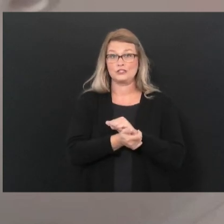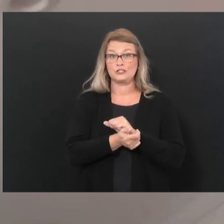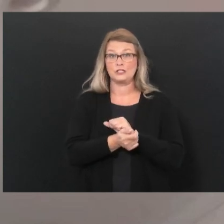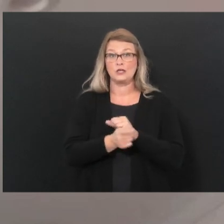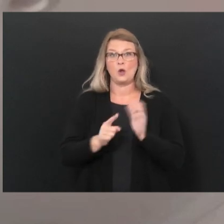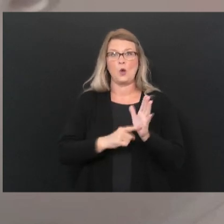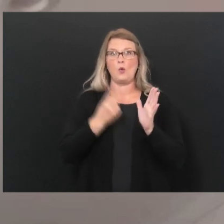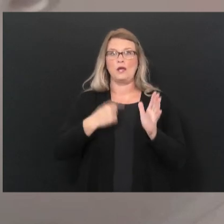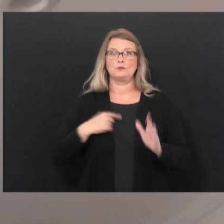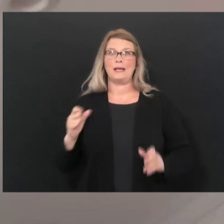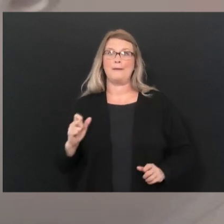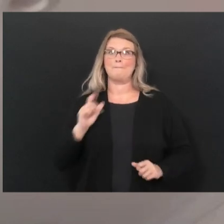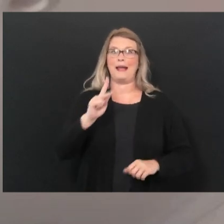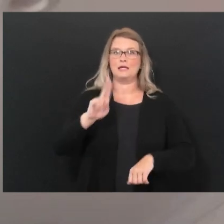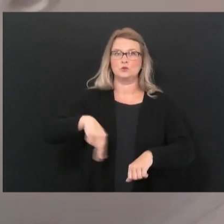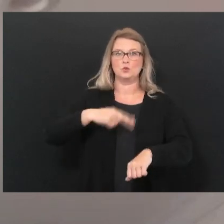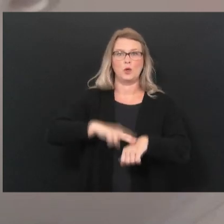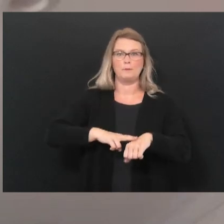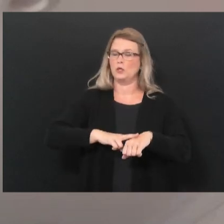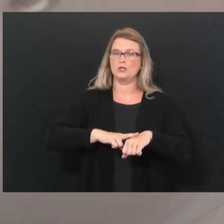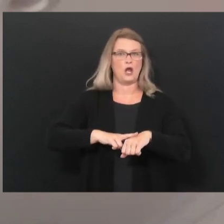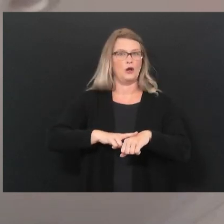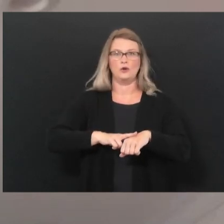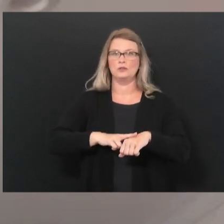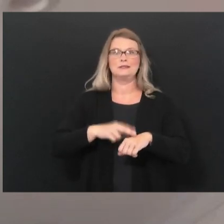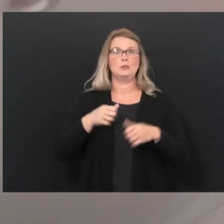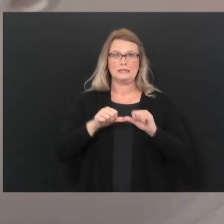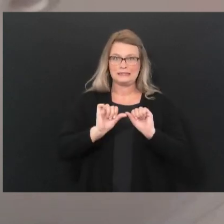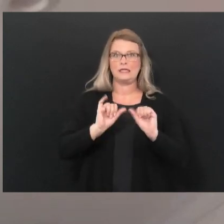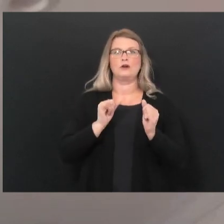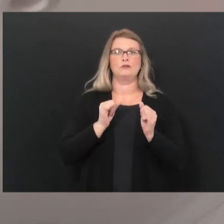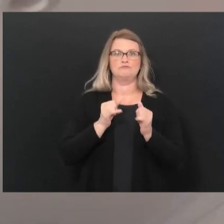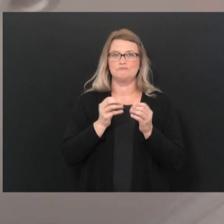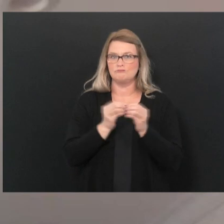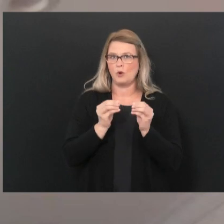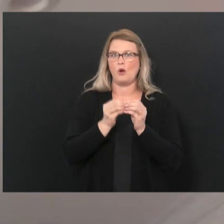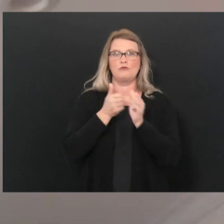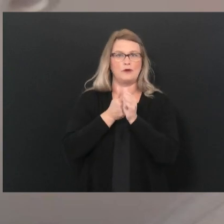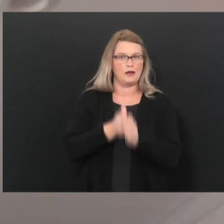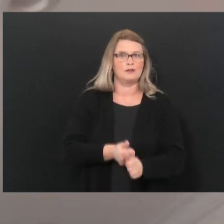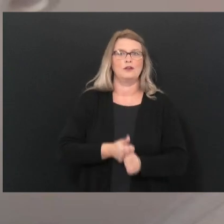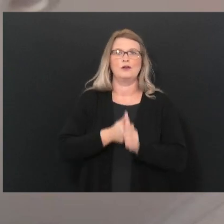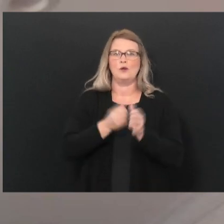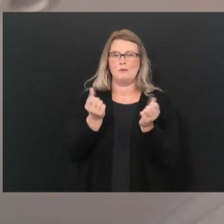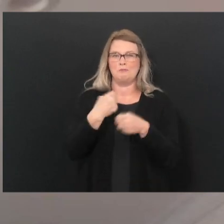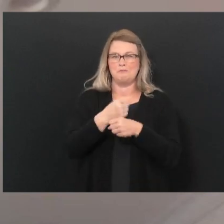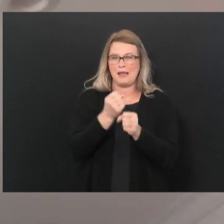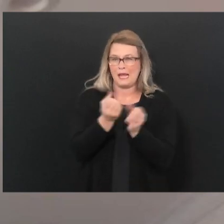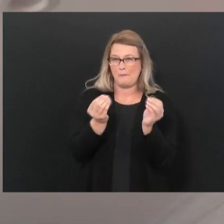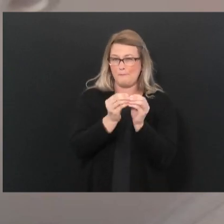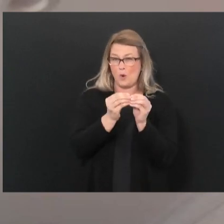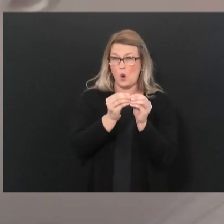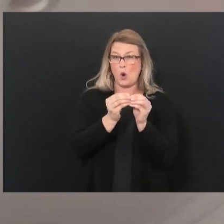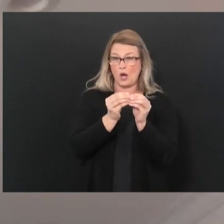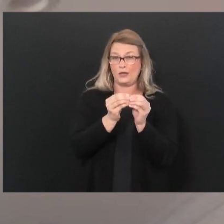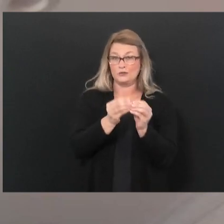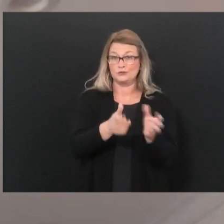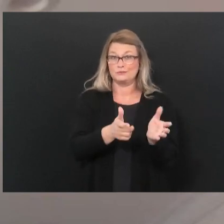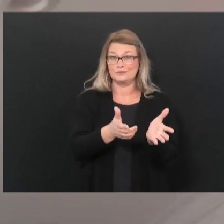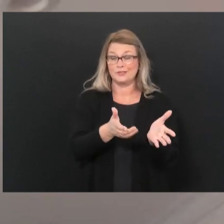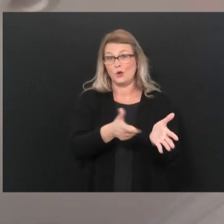together. And certainly as we feel comfortable, we'll make specific recommendations. But any time that you